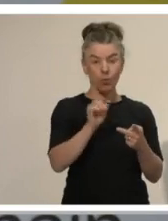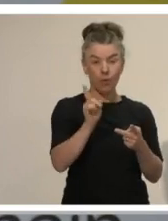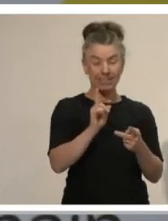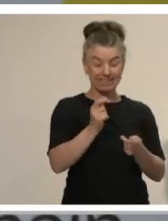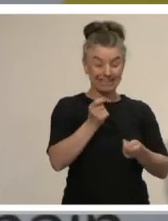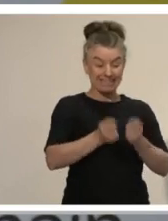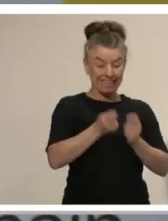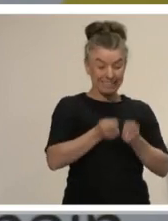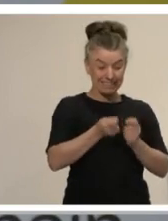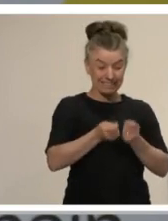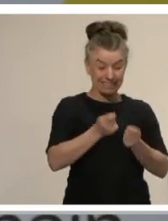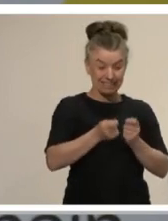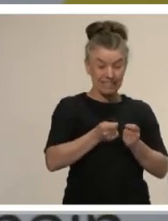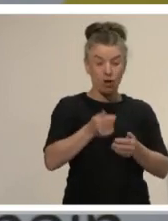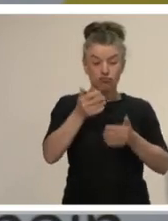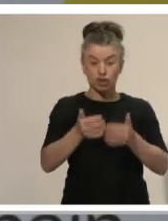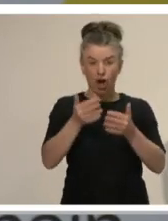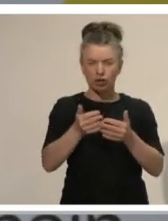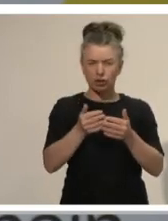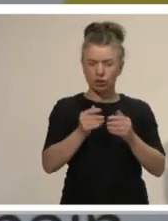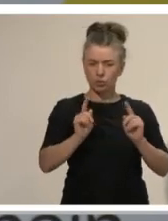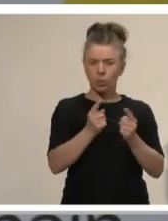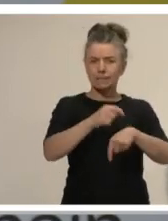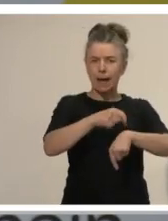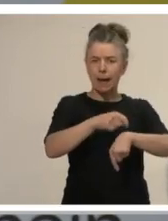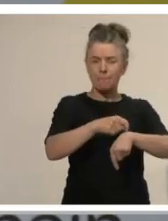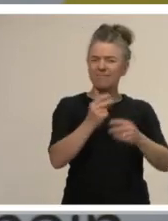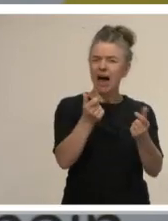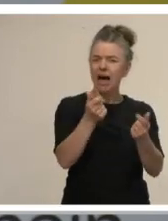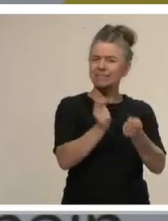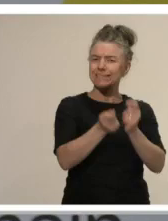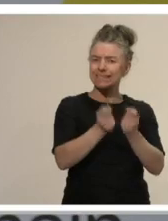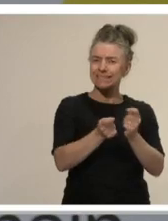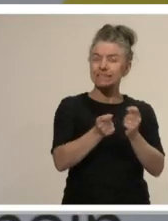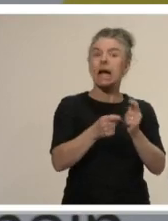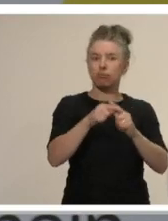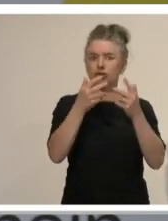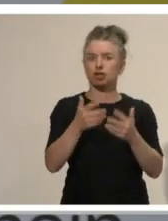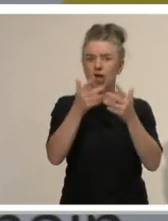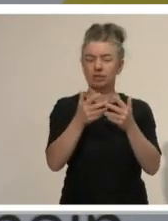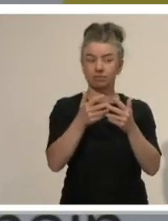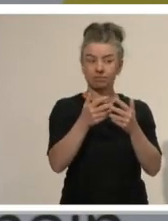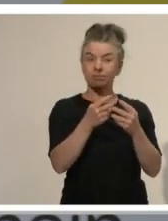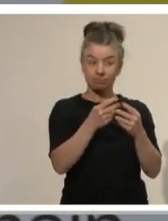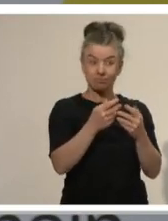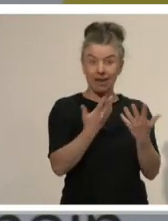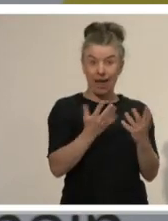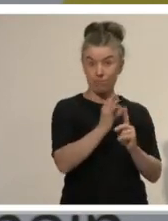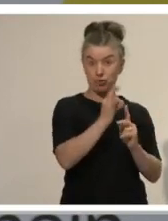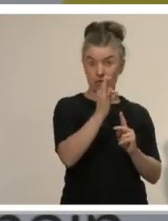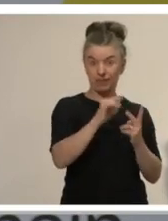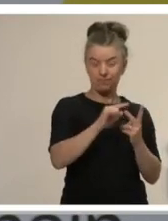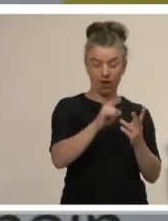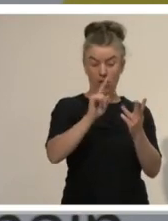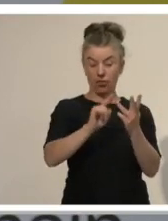as short as possible, and we know from our laboratory data that that's getting very good. And the third bit, and this is the critical